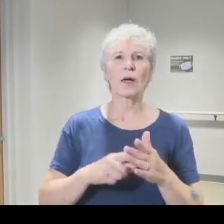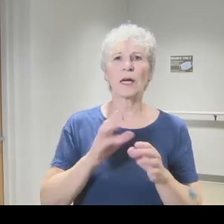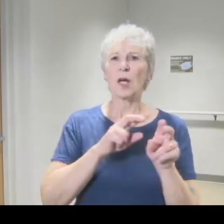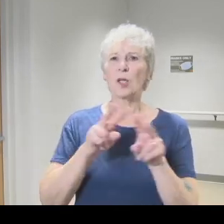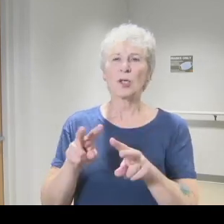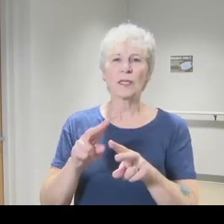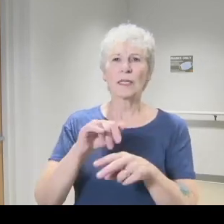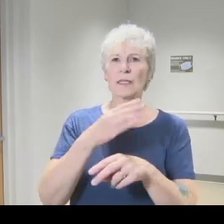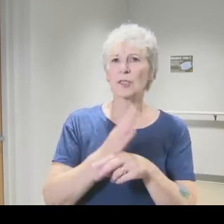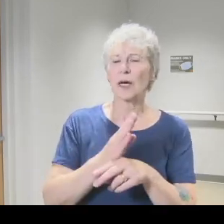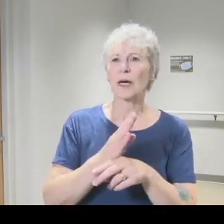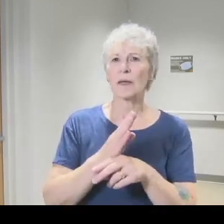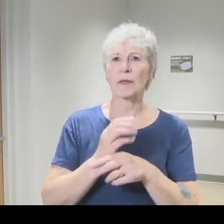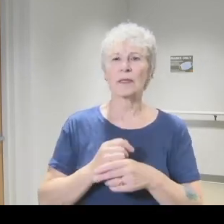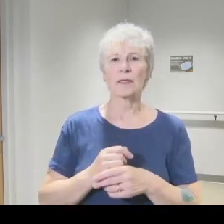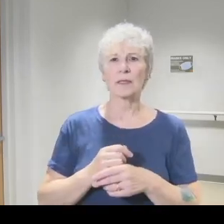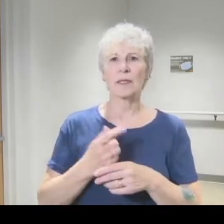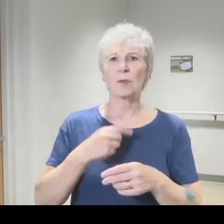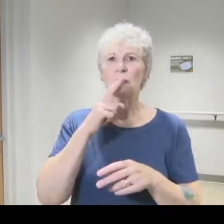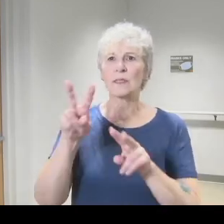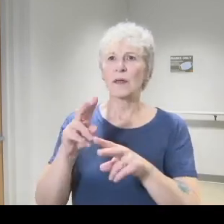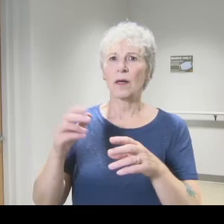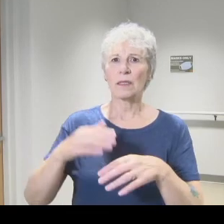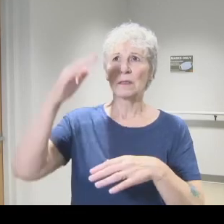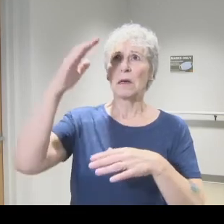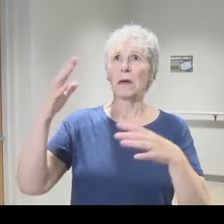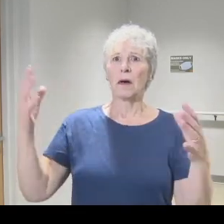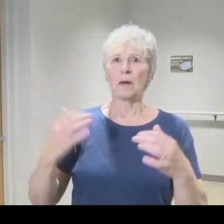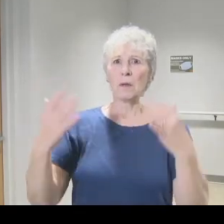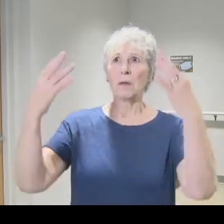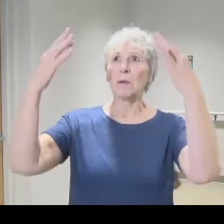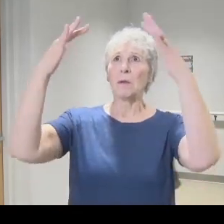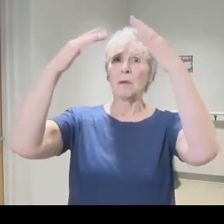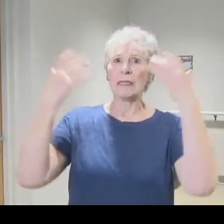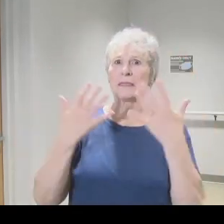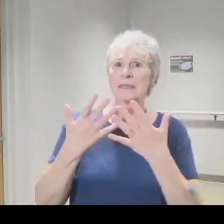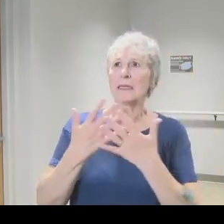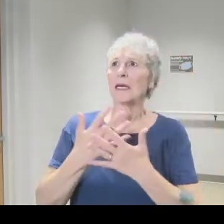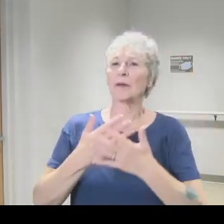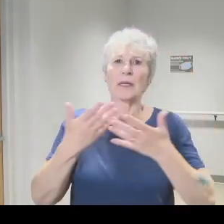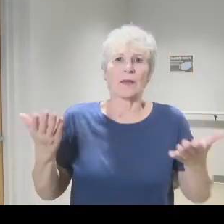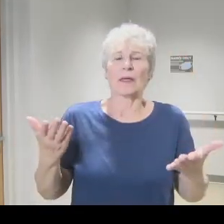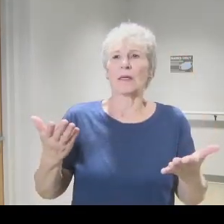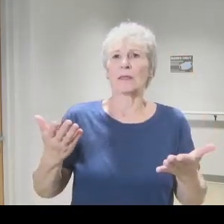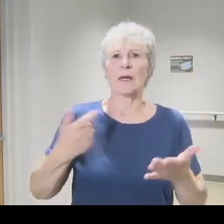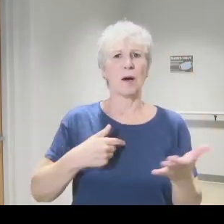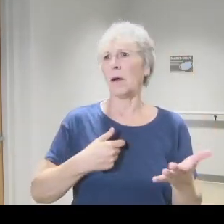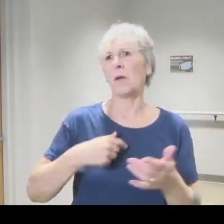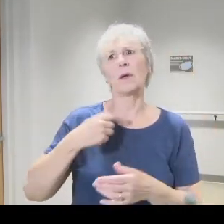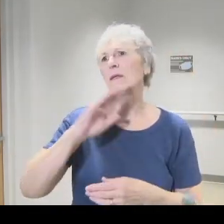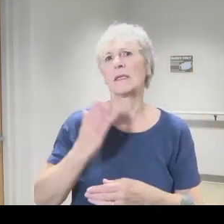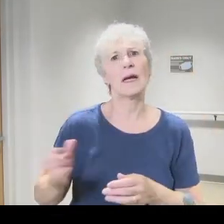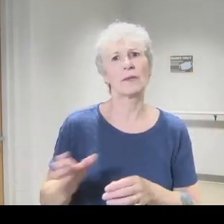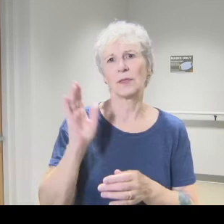reaching overseas, we can't help but seeing all these giants, so to speak. And then like the spies sent to Canaan, we conclude we could never